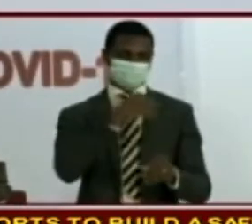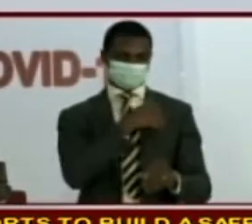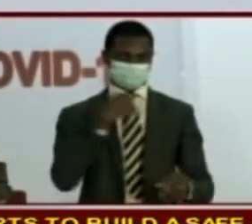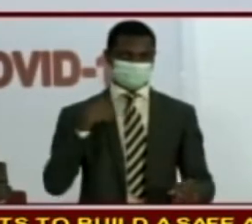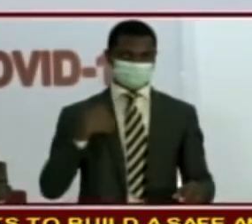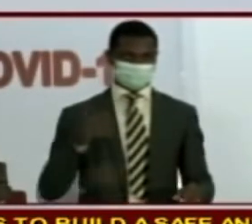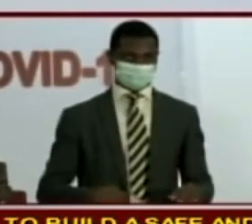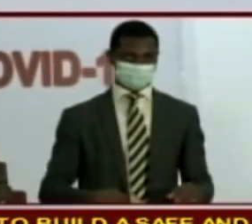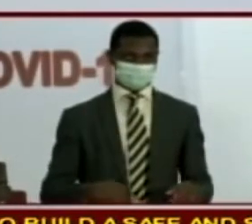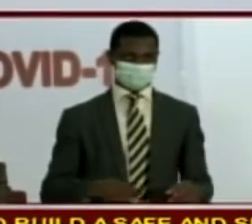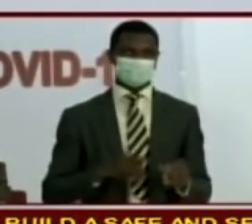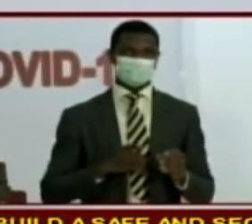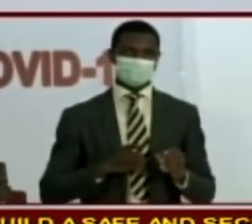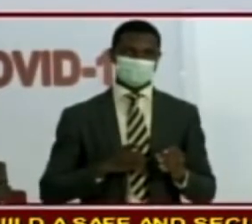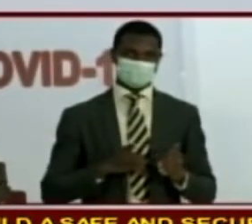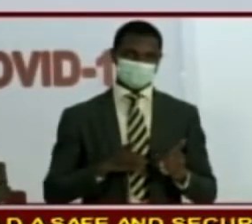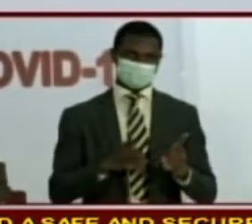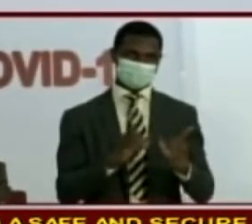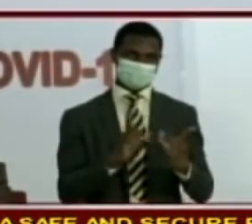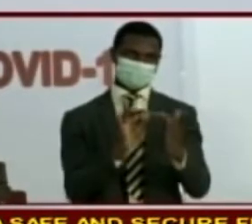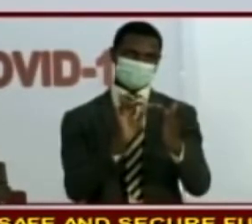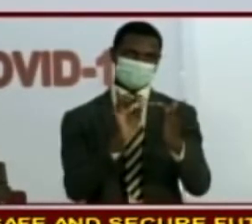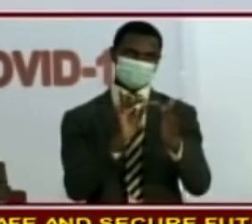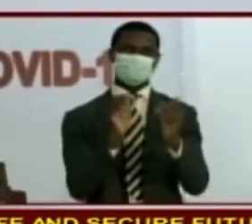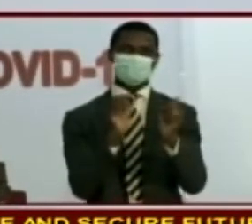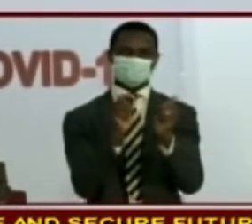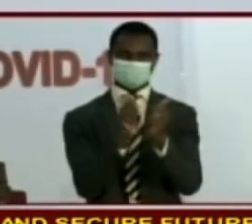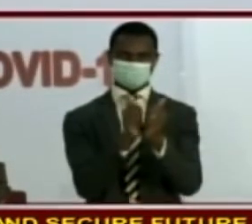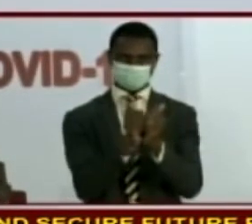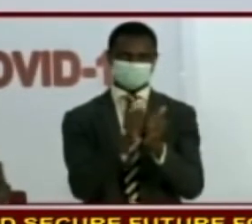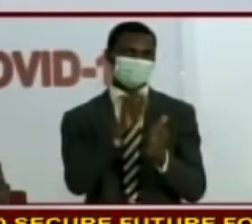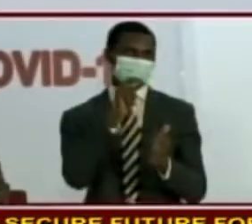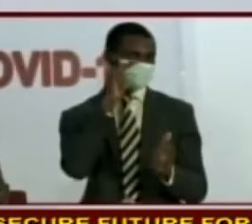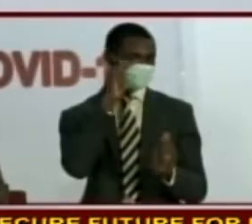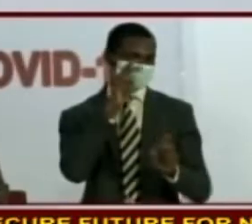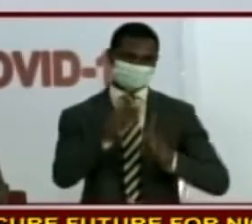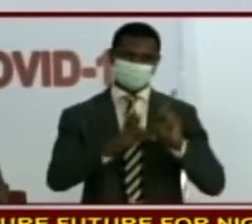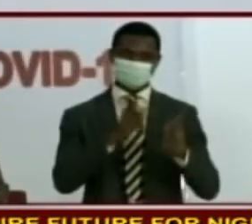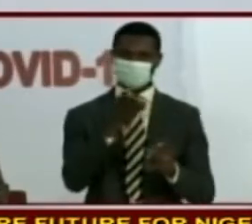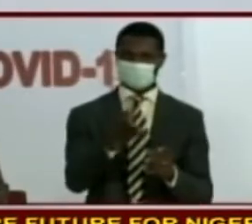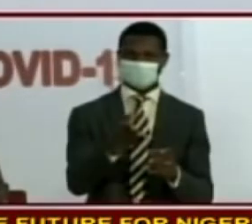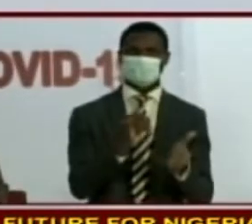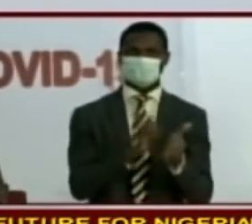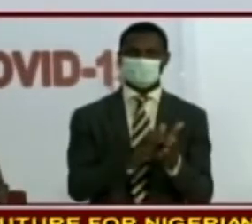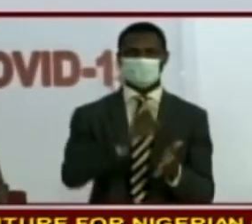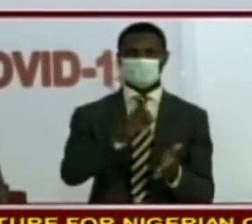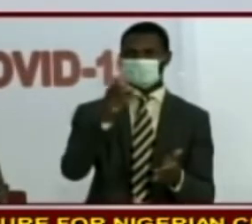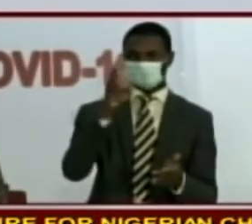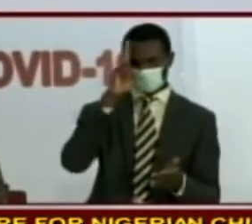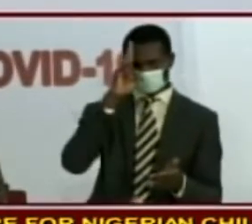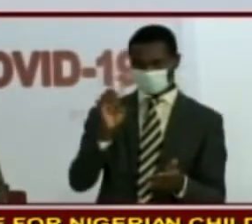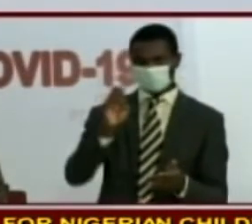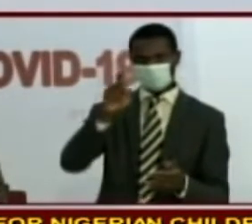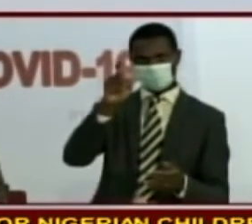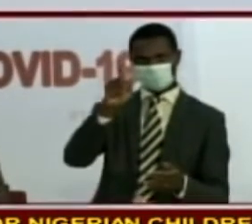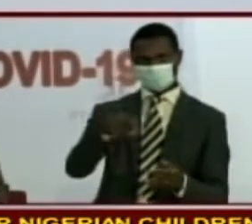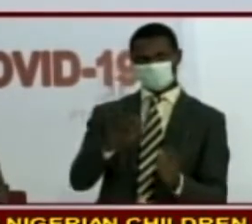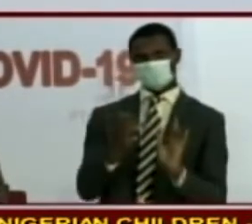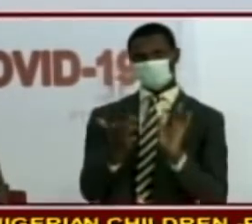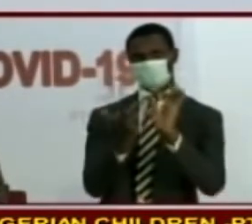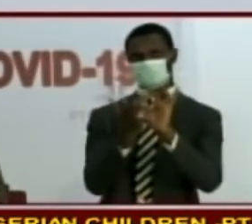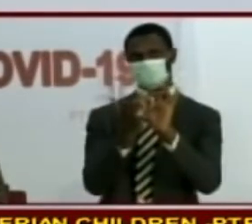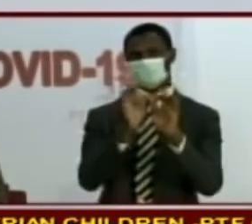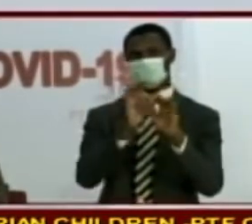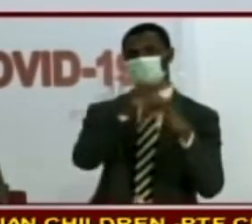direct contact with the Nigerians there, and asked that he should contact the Nigerians involved, or make